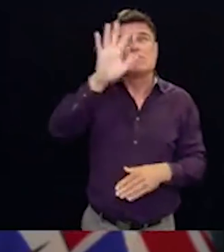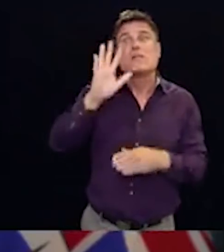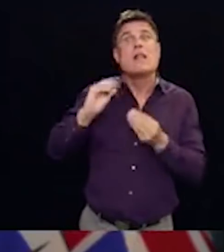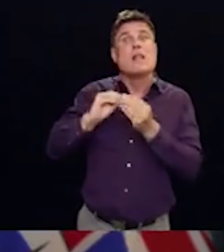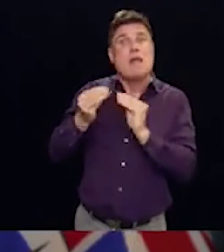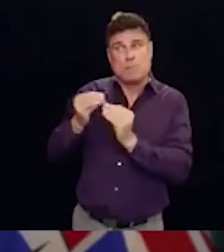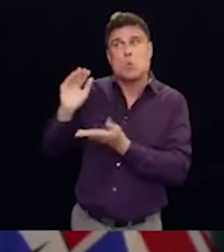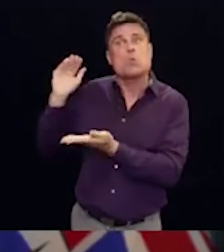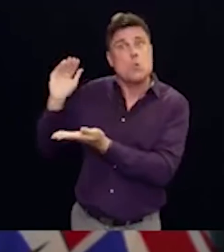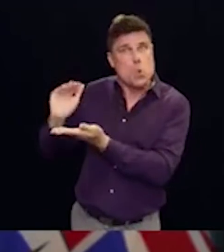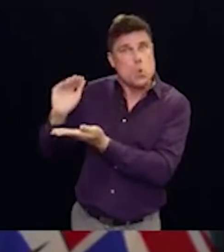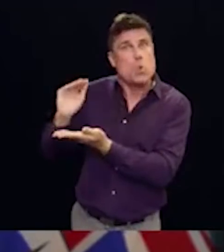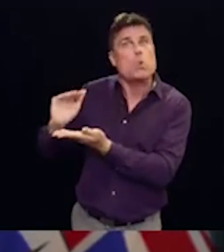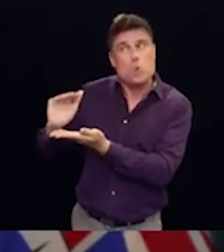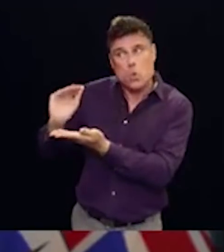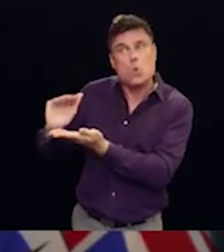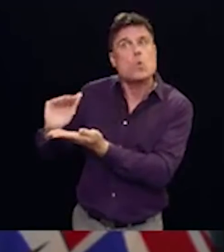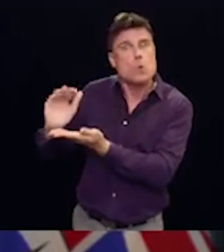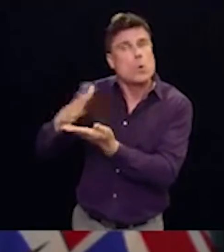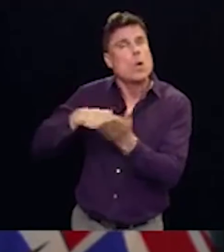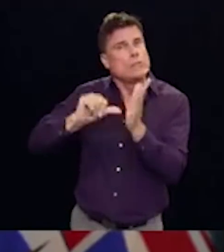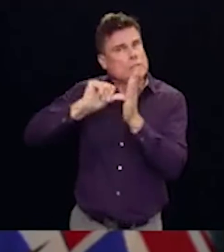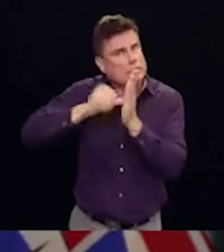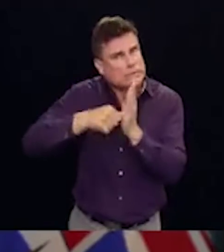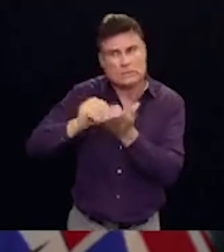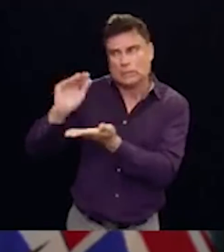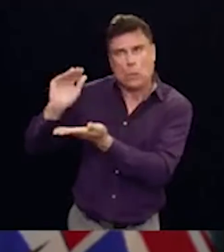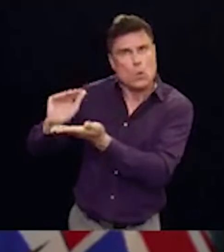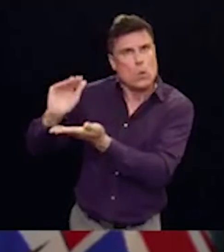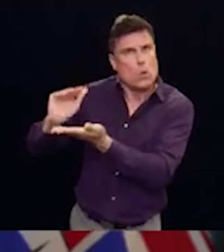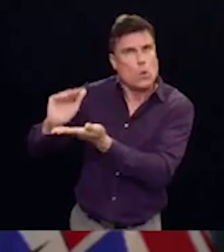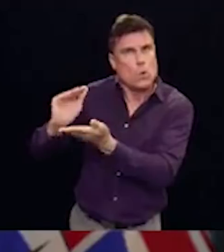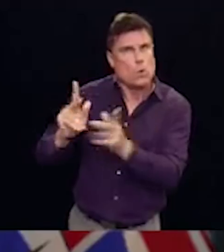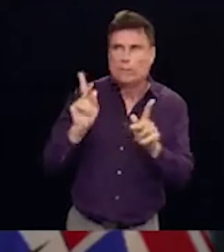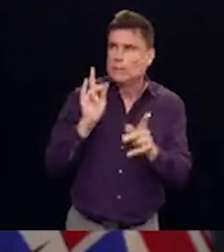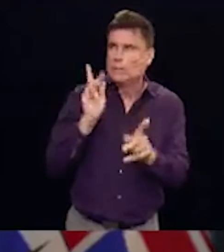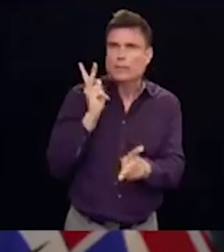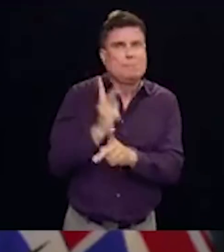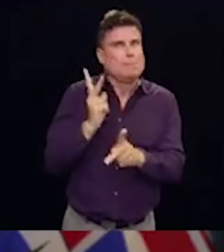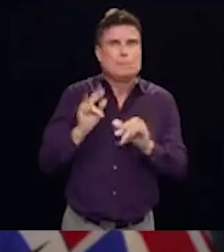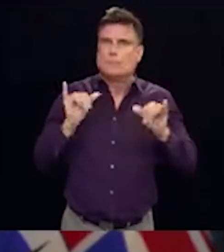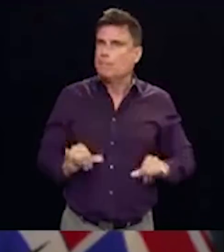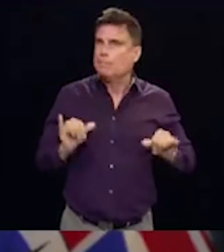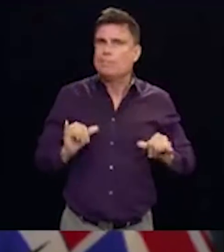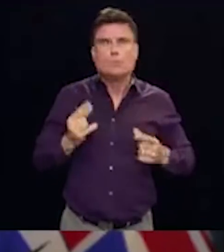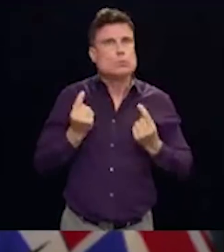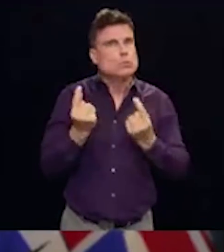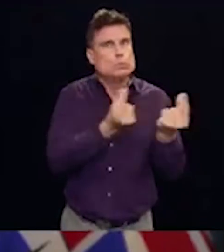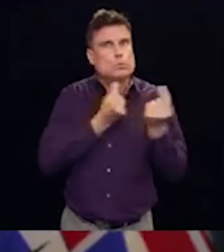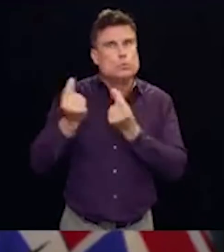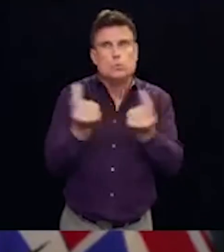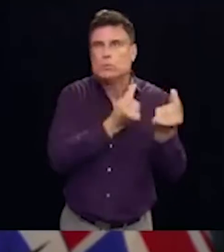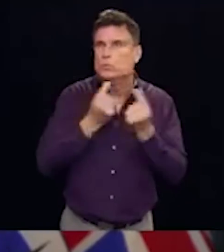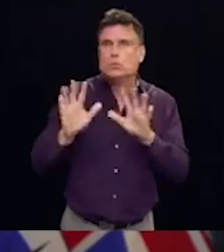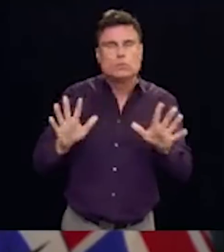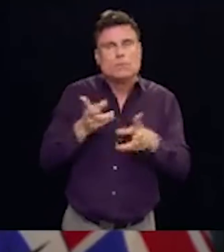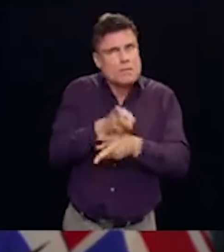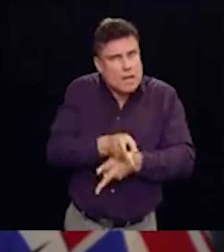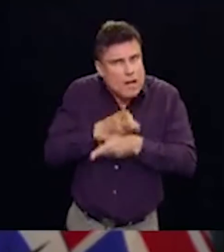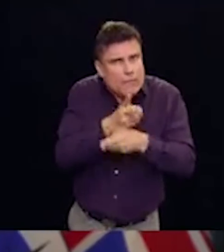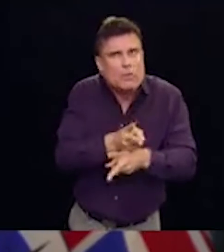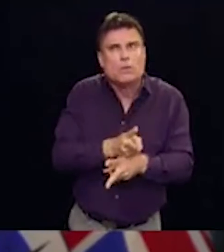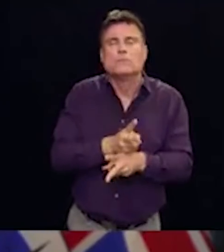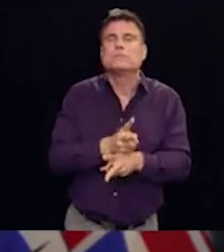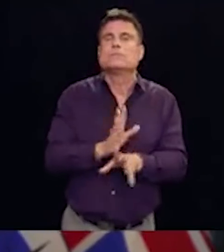transition, we need to remain vigilant. We need to remember that we need to minimize, we need to manage